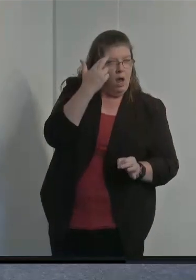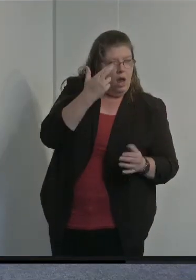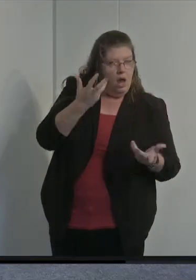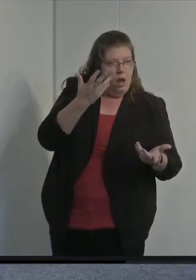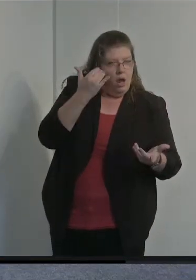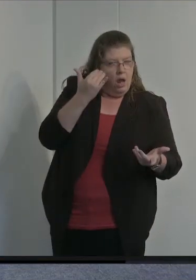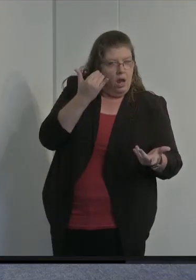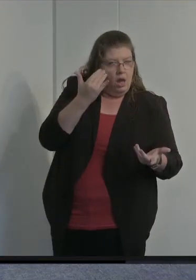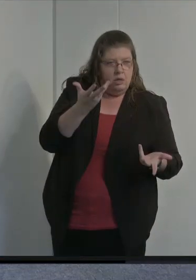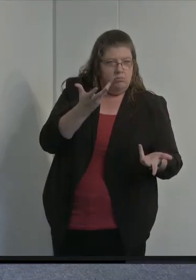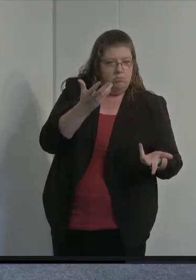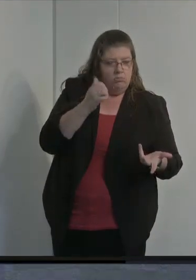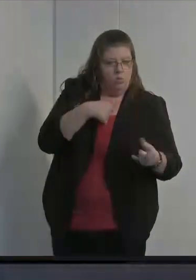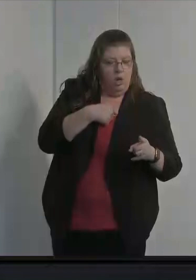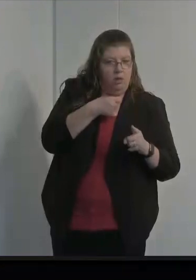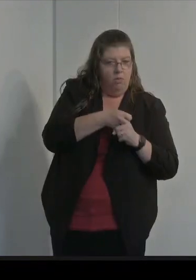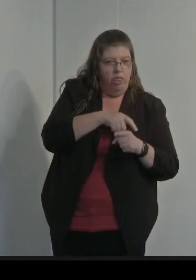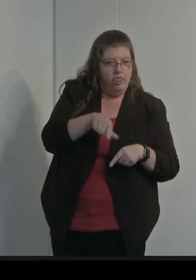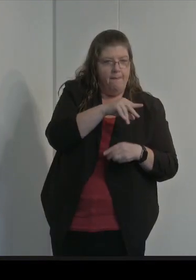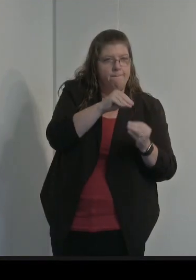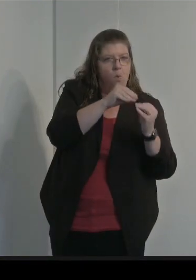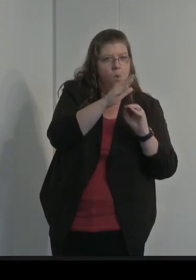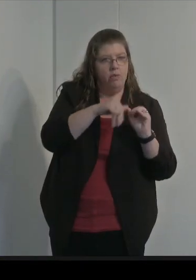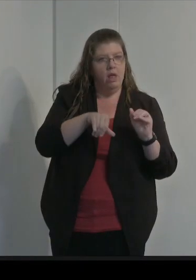that might be happening.